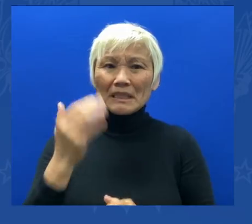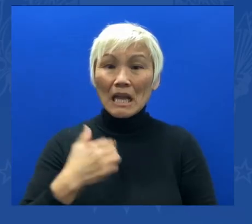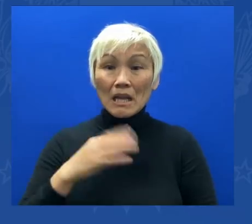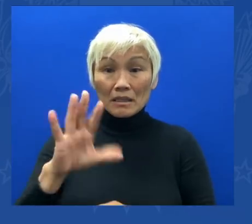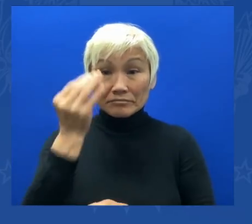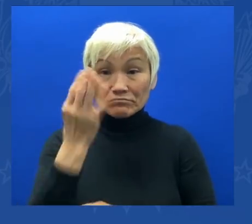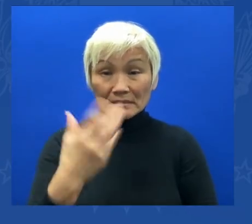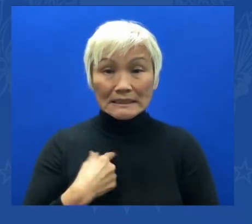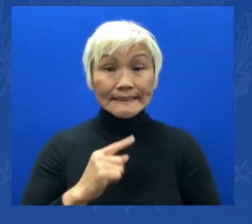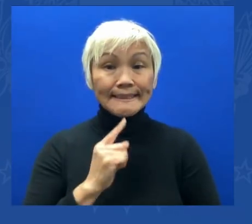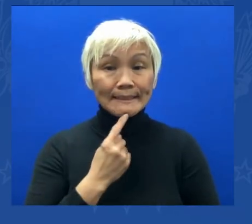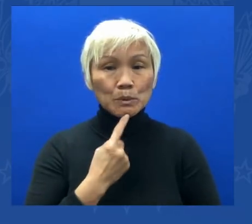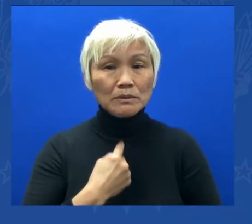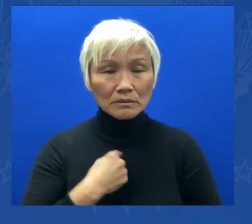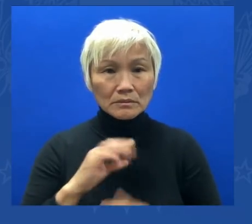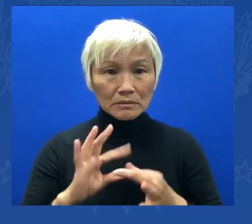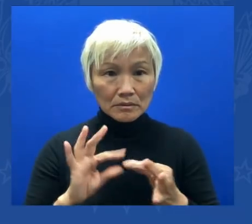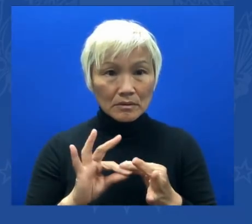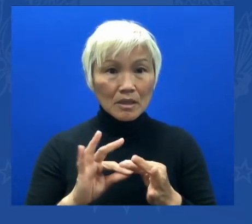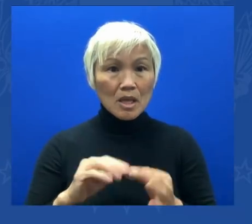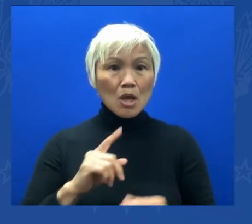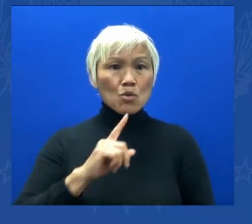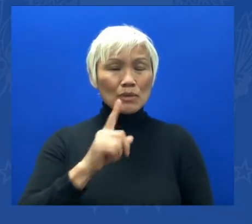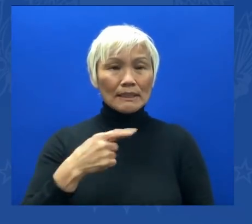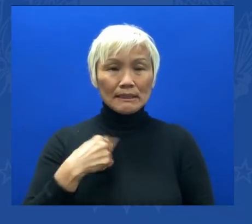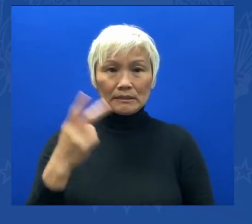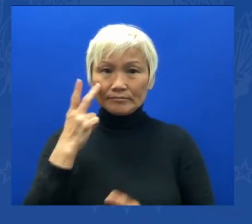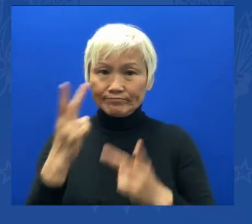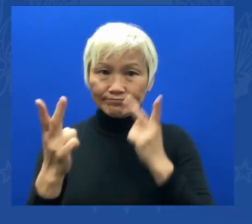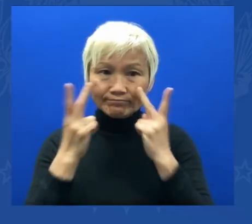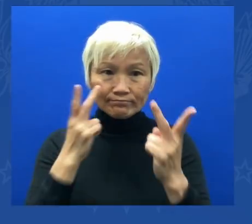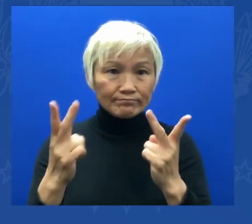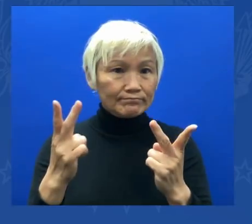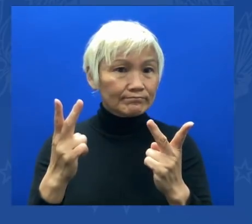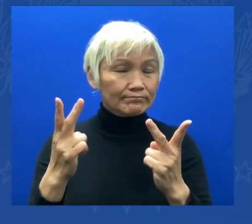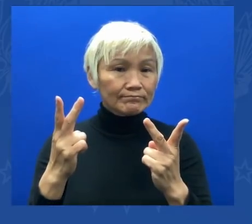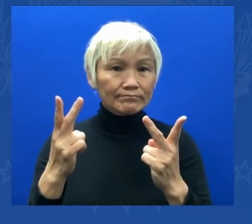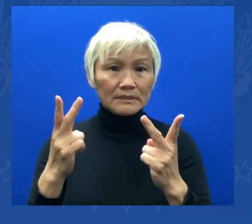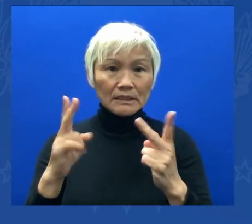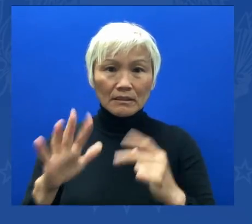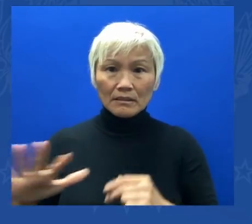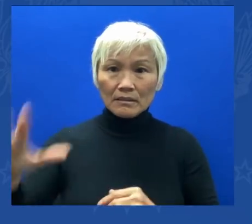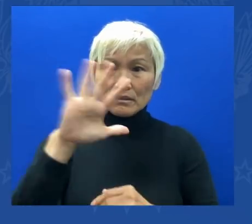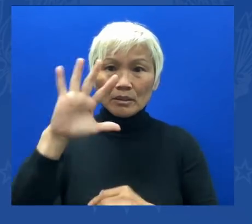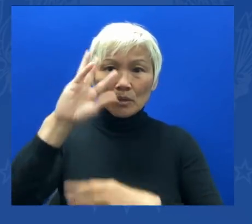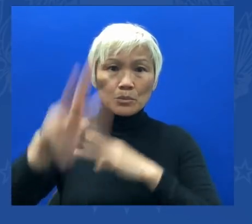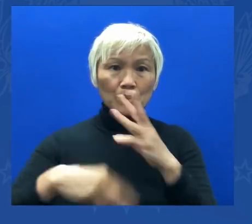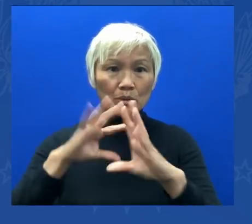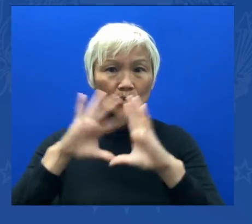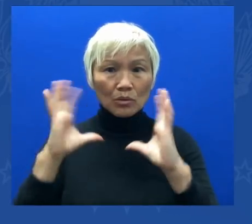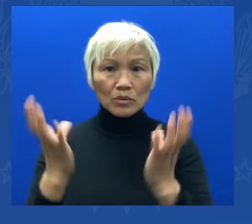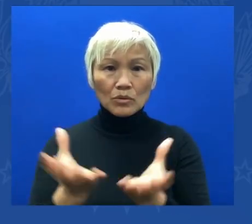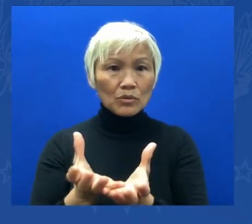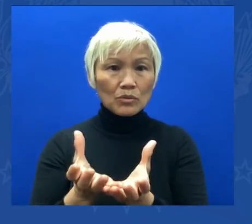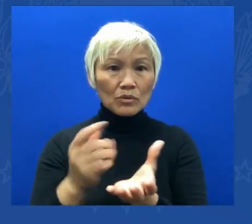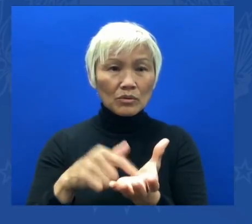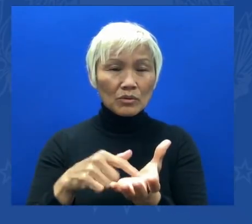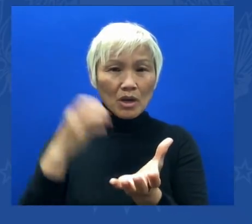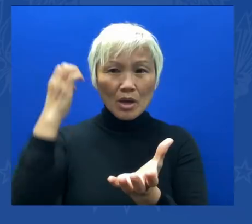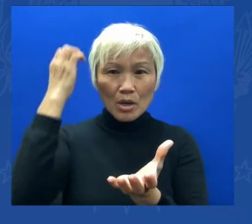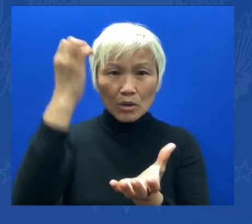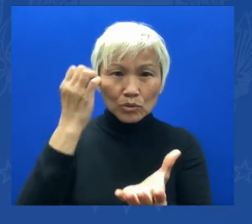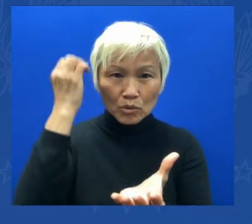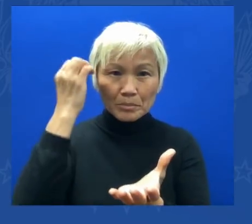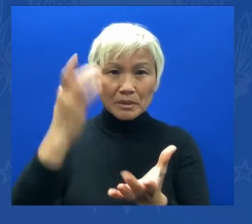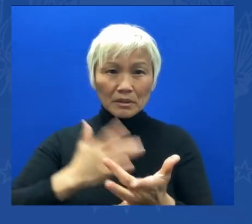Overseas, the liberal world order that laid the foundation for global peace, stability, and prosperity since World War II is genuinely,